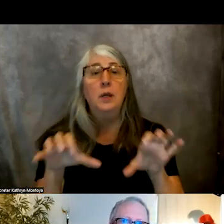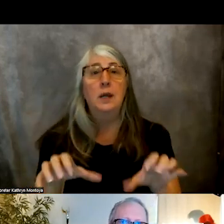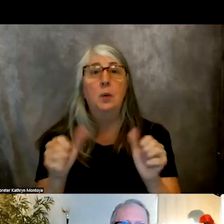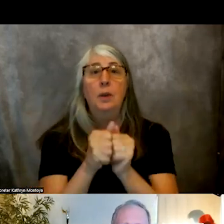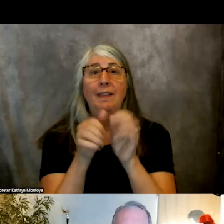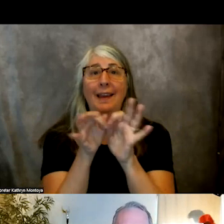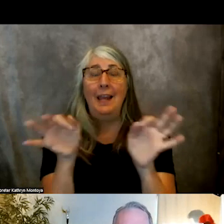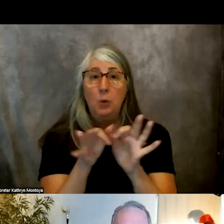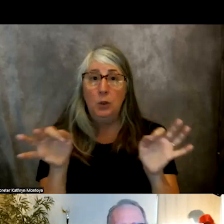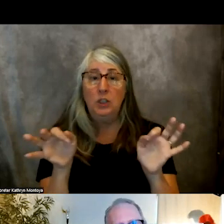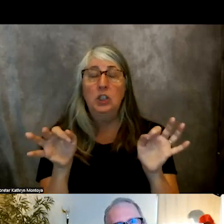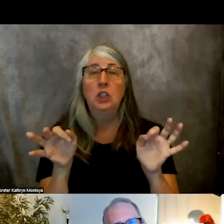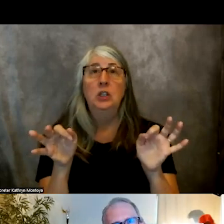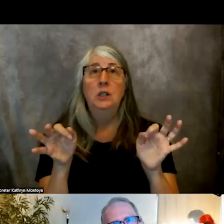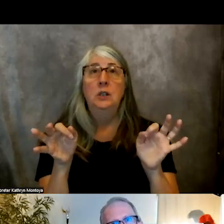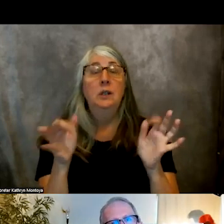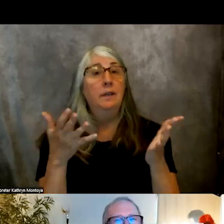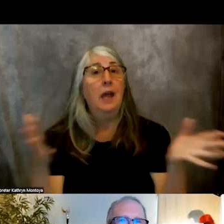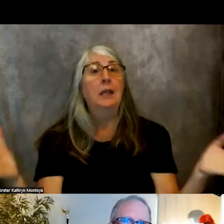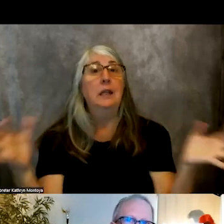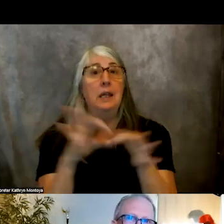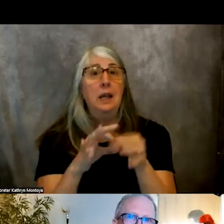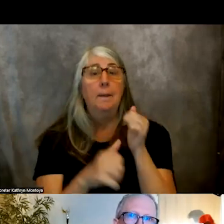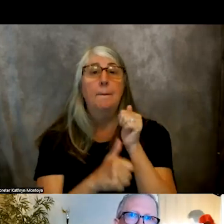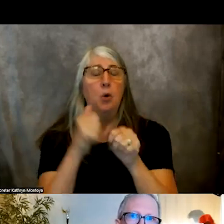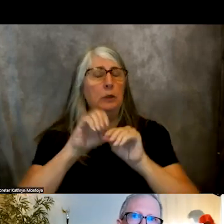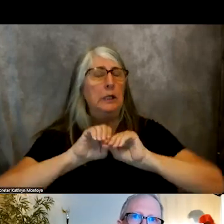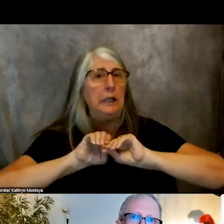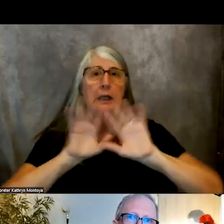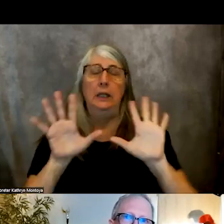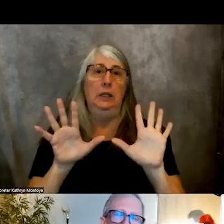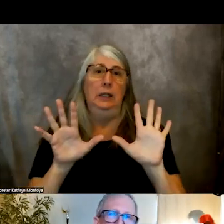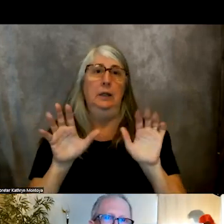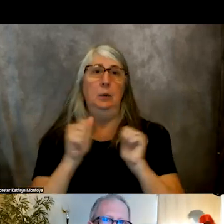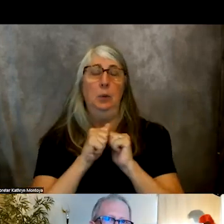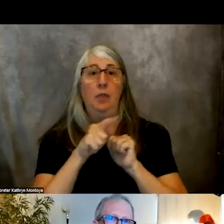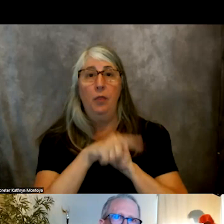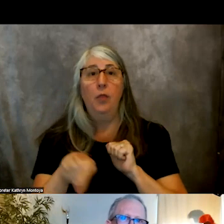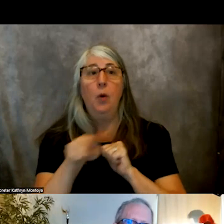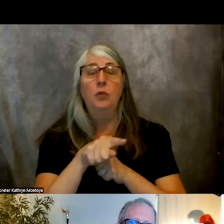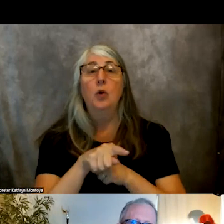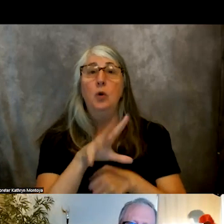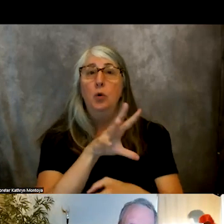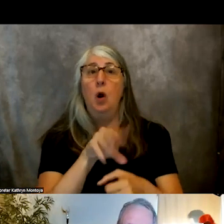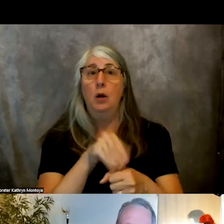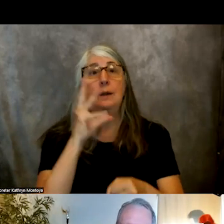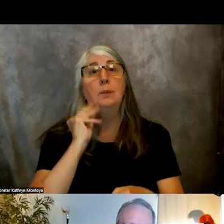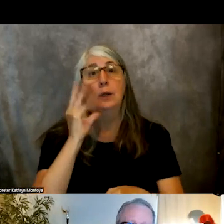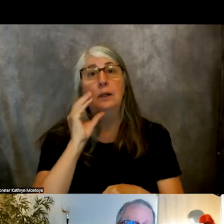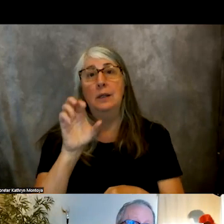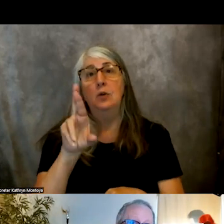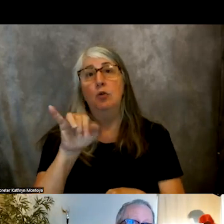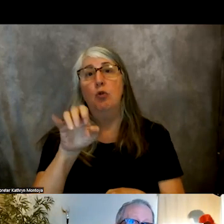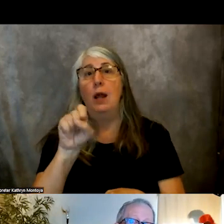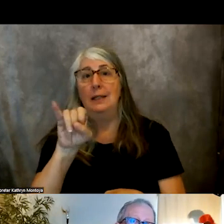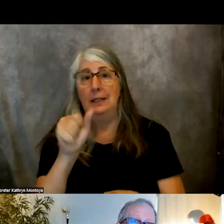language that connects most clearly with those who are in a crisis themselves.